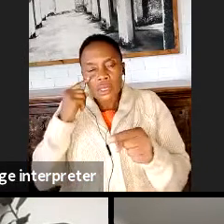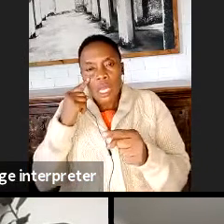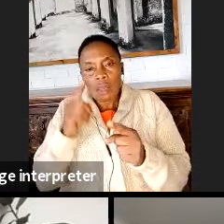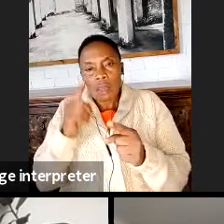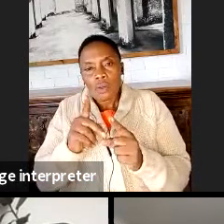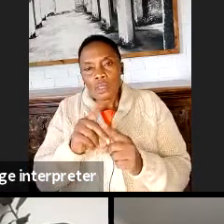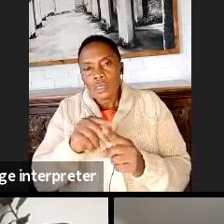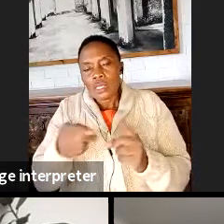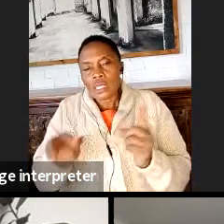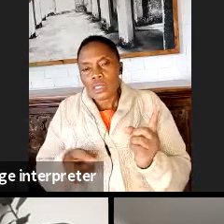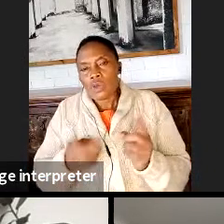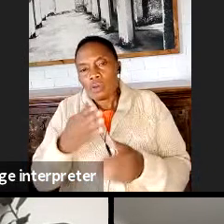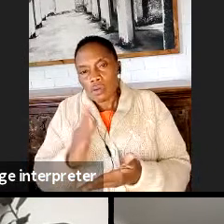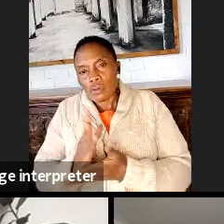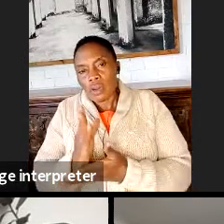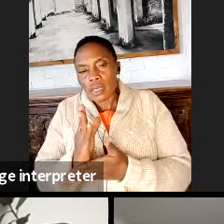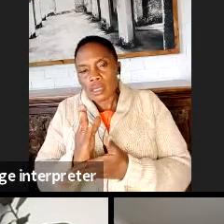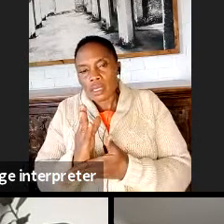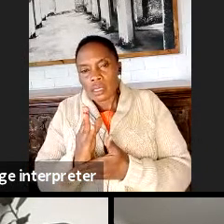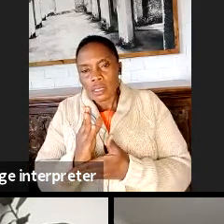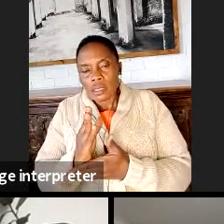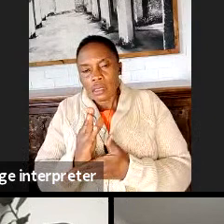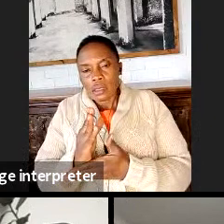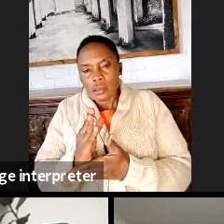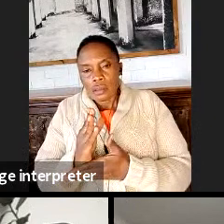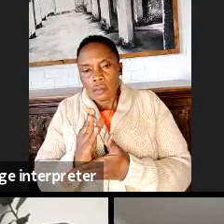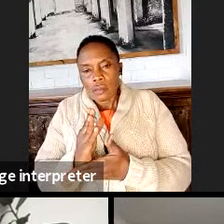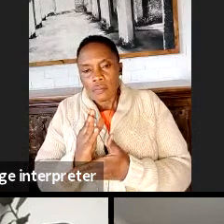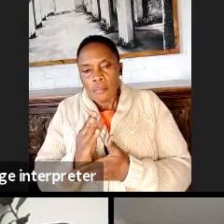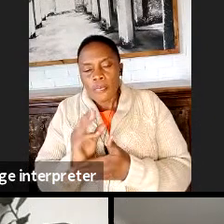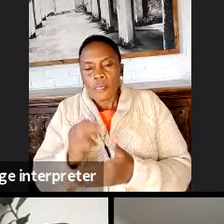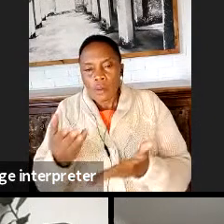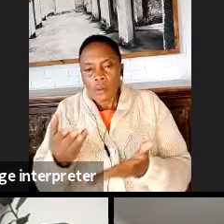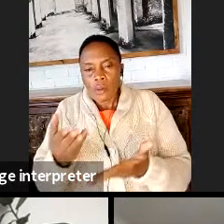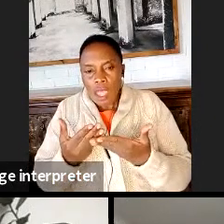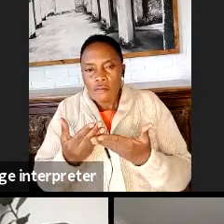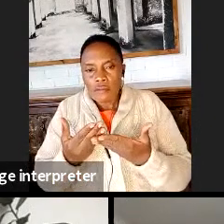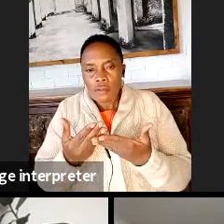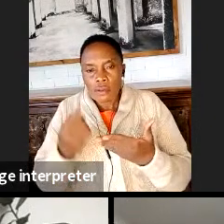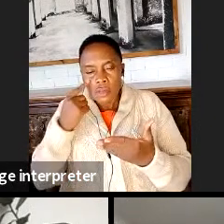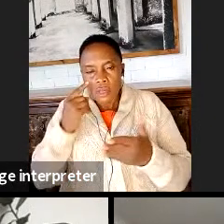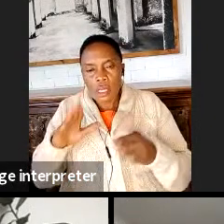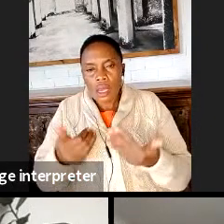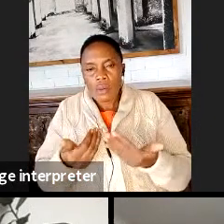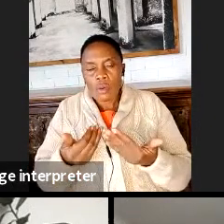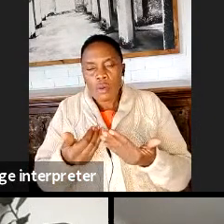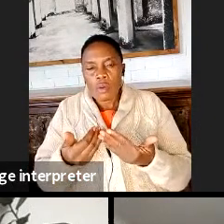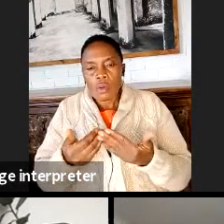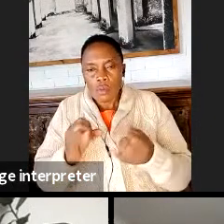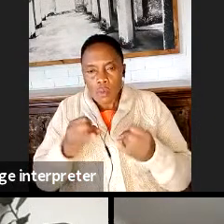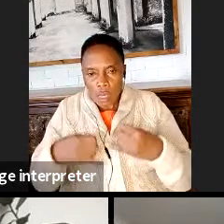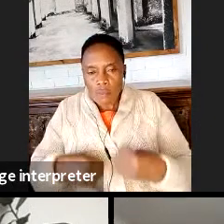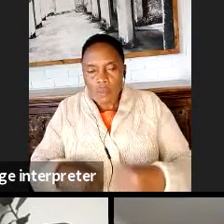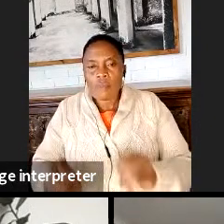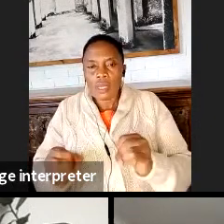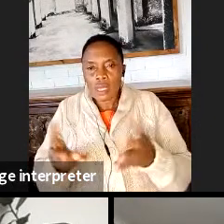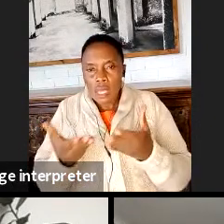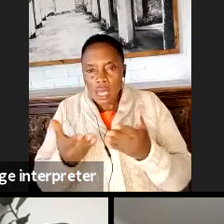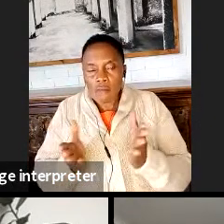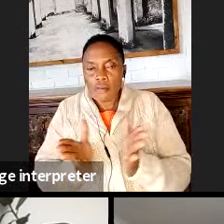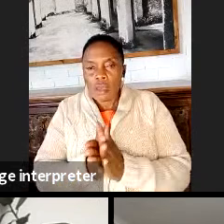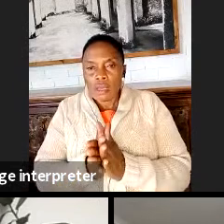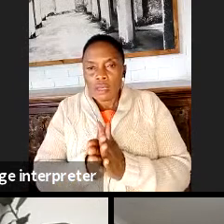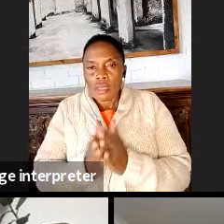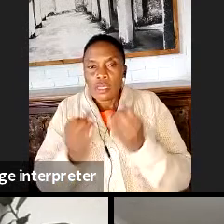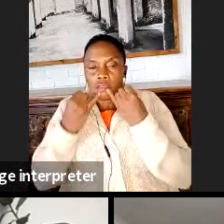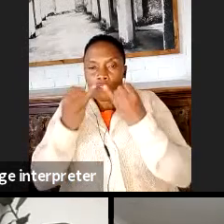Gambia as to follow up onto all the points that we have put in across in Geneva. That is, now we have the access to information law. Now